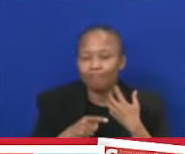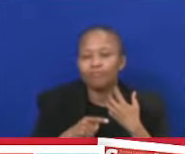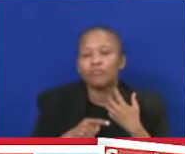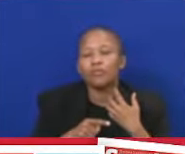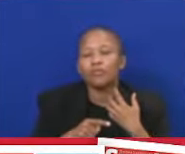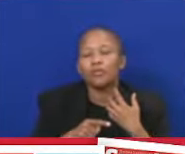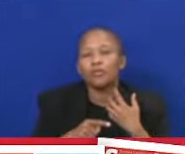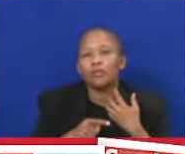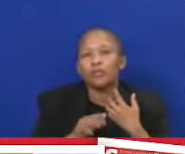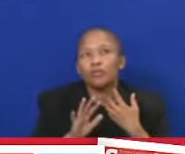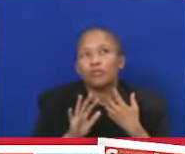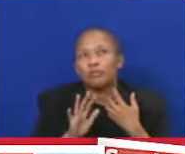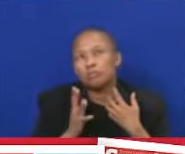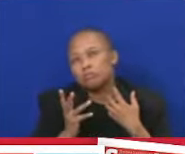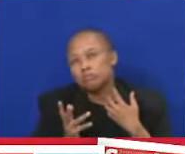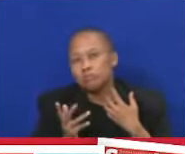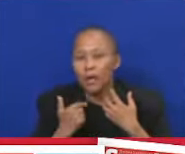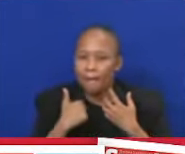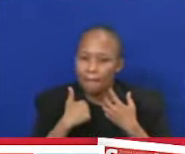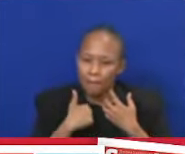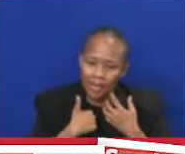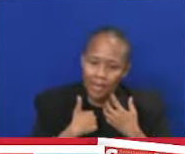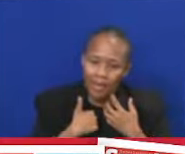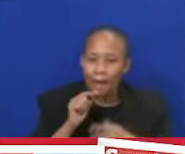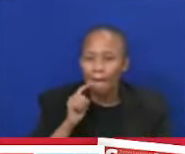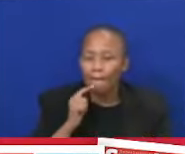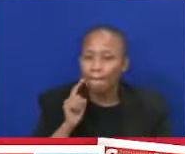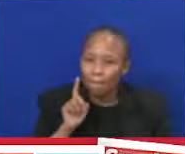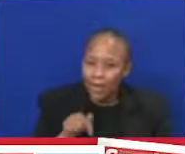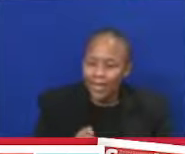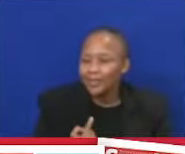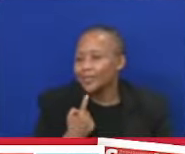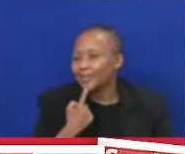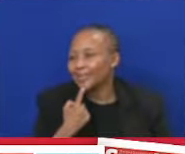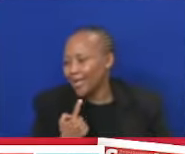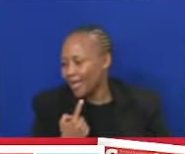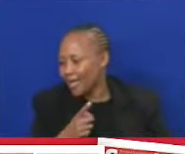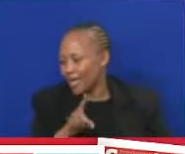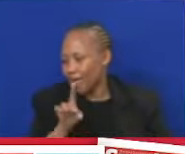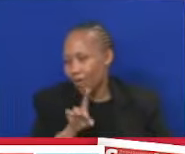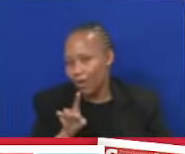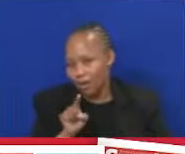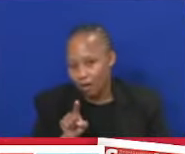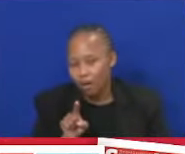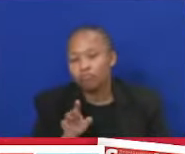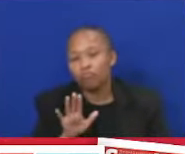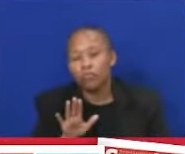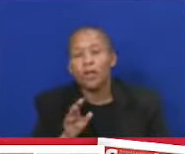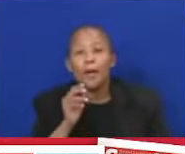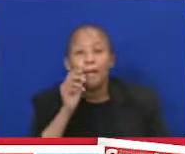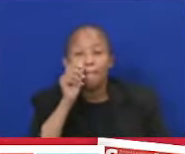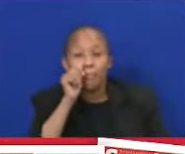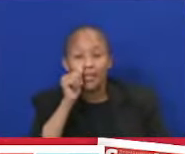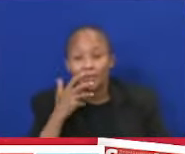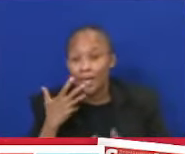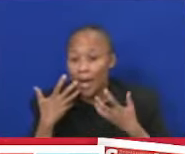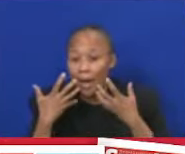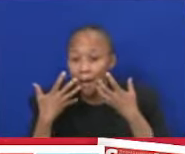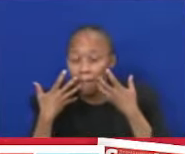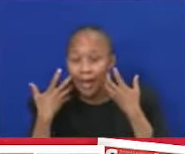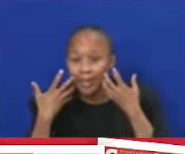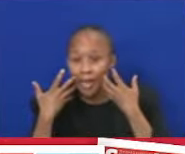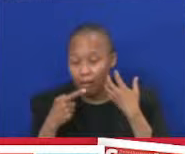the mansion of Mr. Madlanga, with which I expected to see